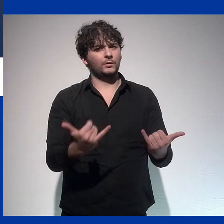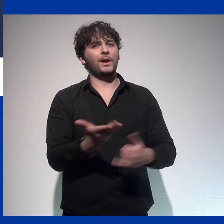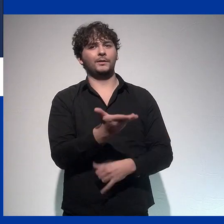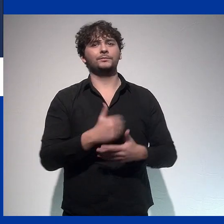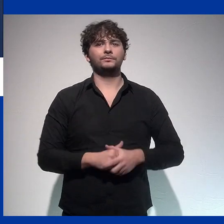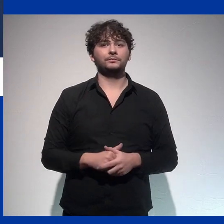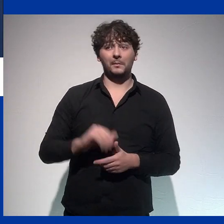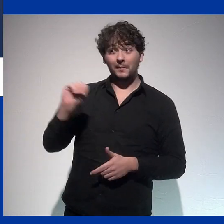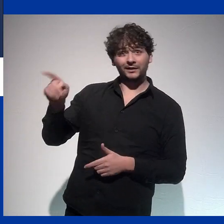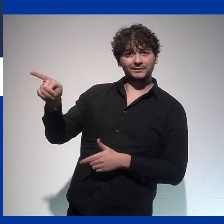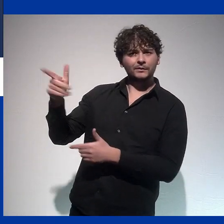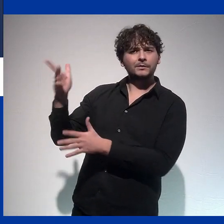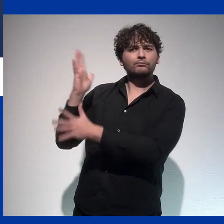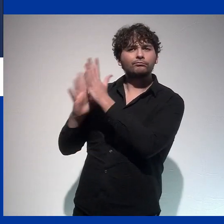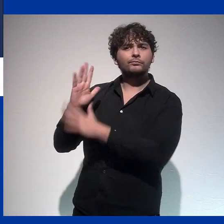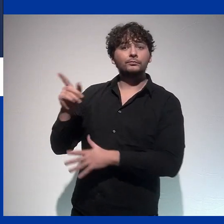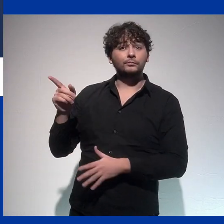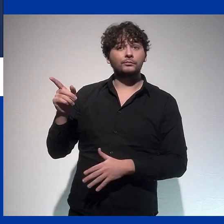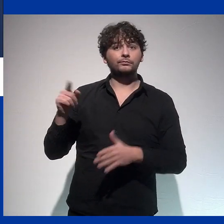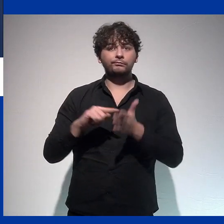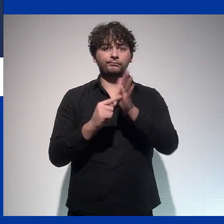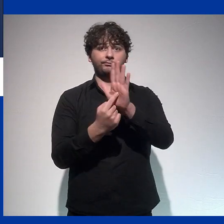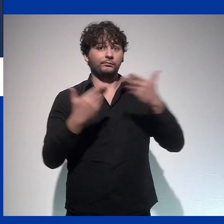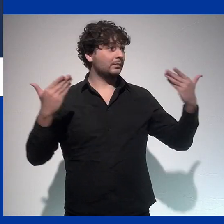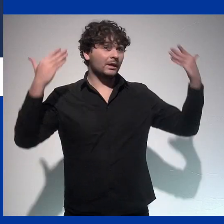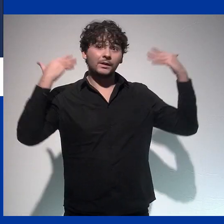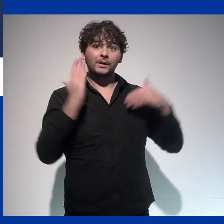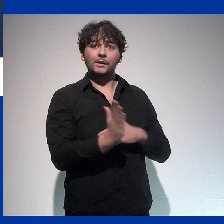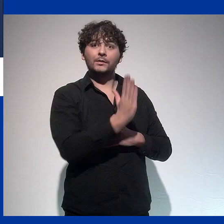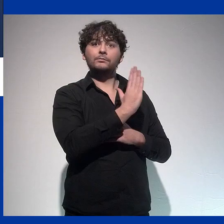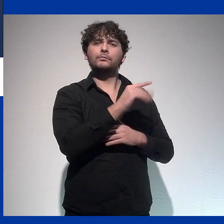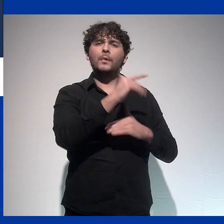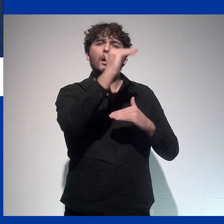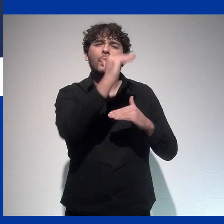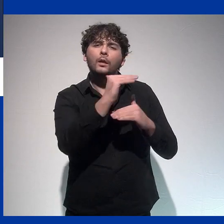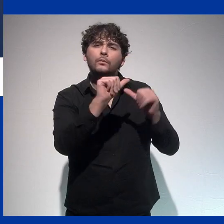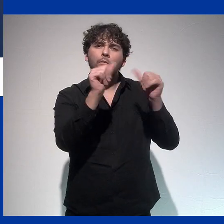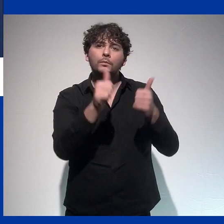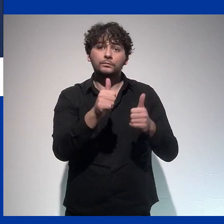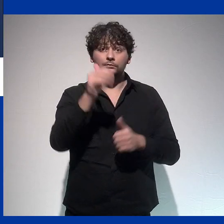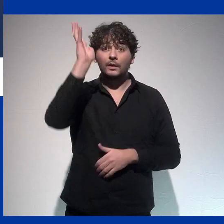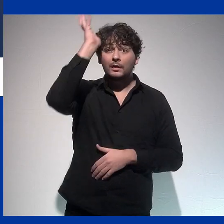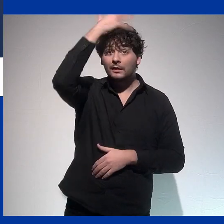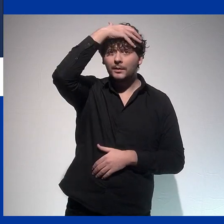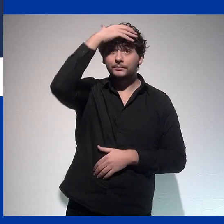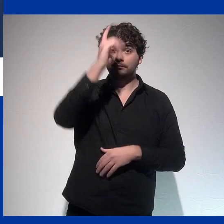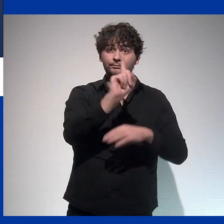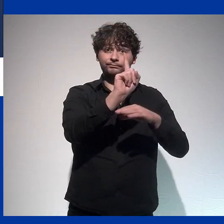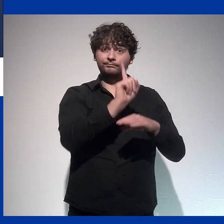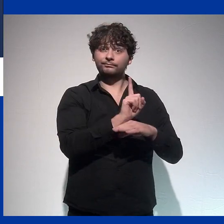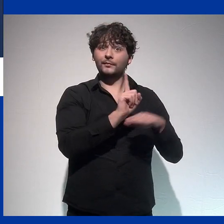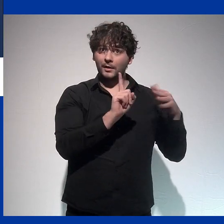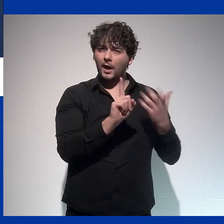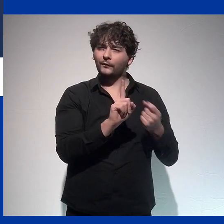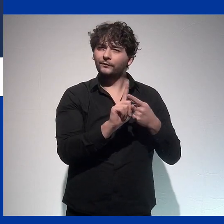the Youth Work Convention. In Matthias's office, I don't know whether you've seen it or not, but there was a little figurine